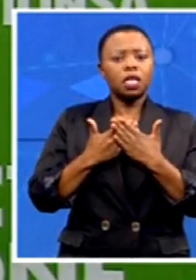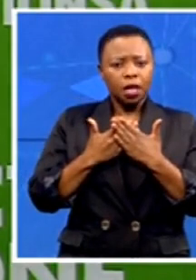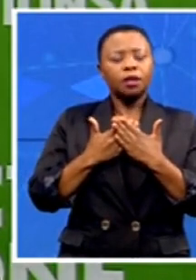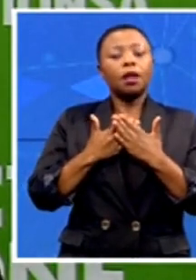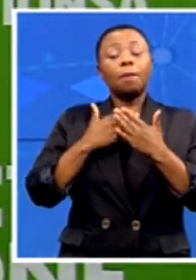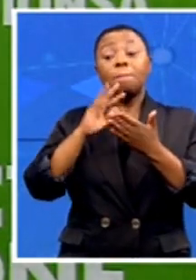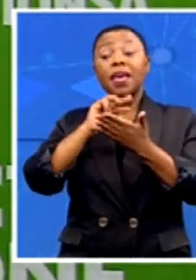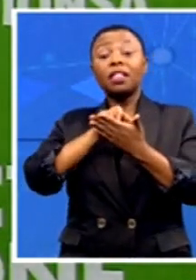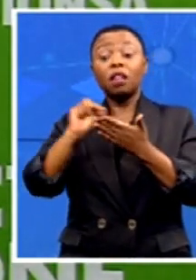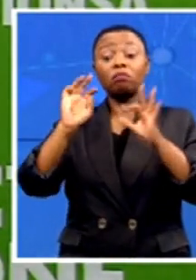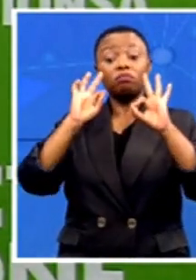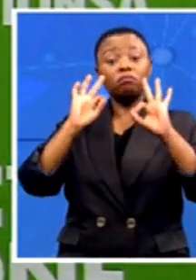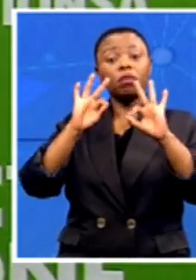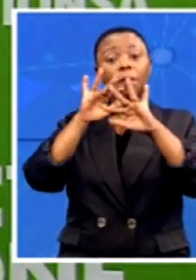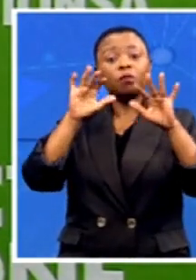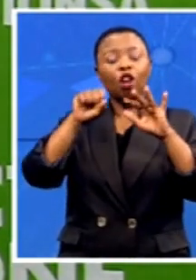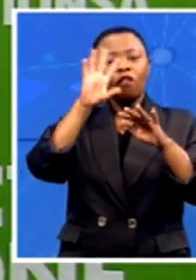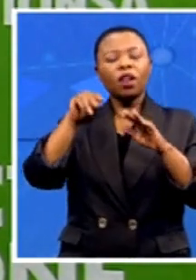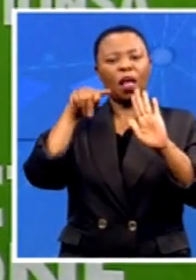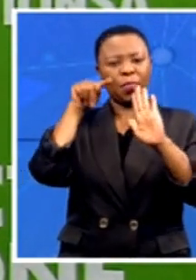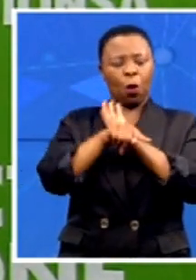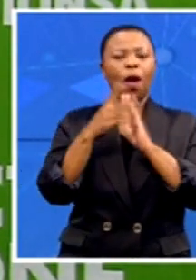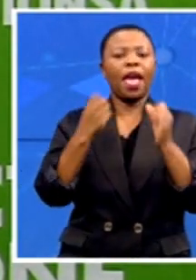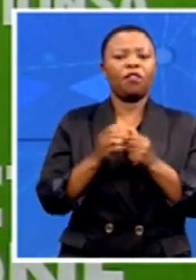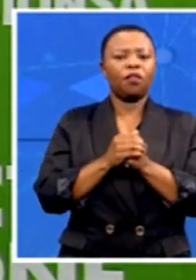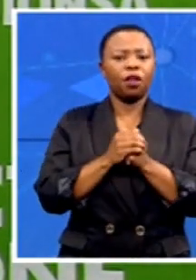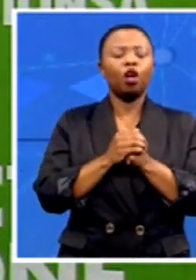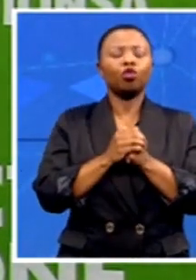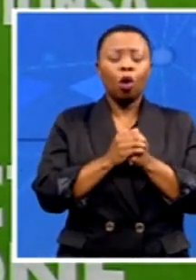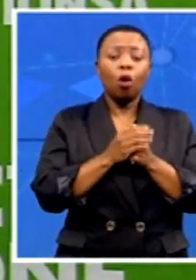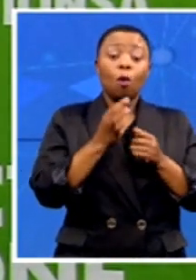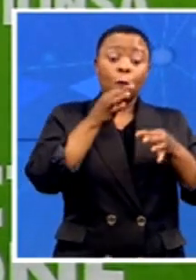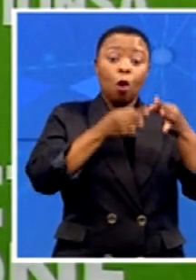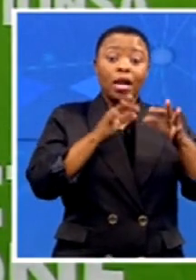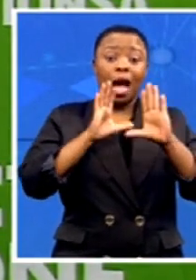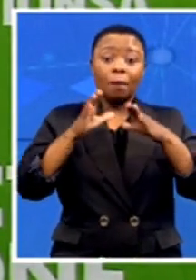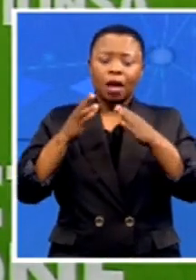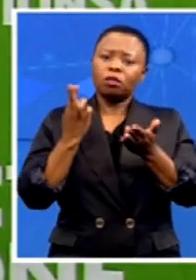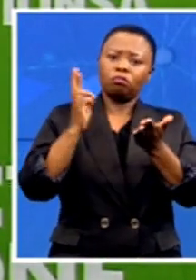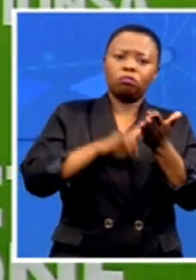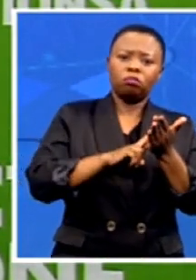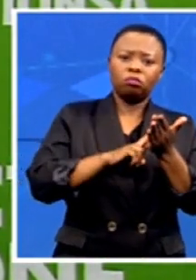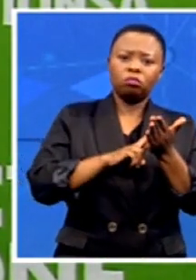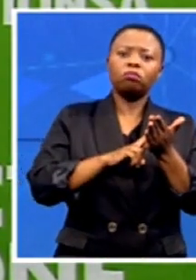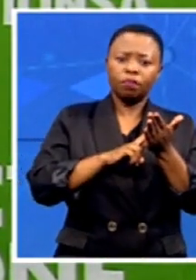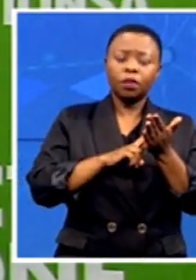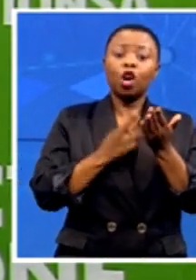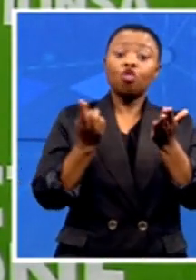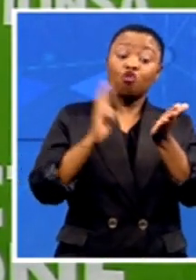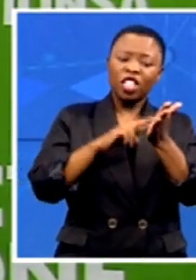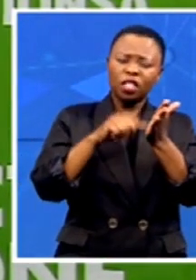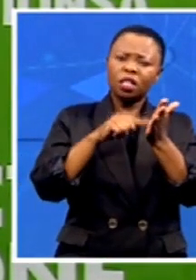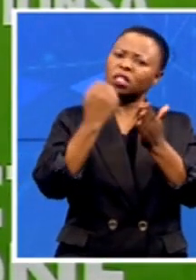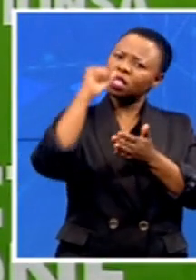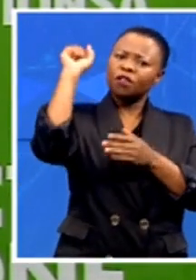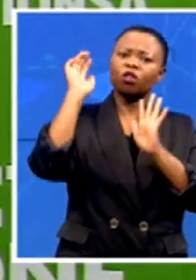began when we tried to register as a political party. When we tried to register as a political party, our registration was refused. We had to appeal at